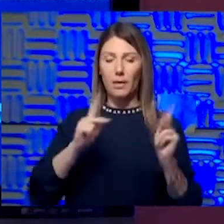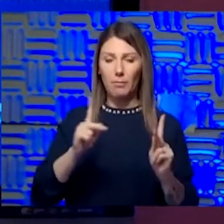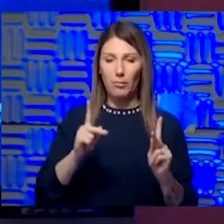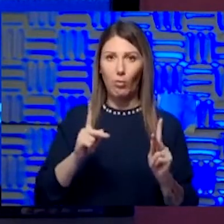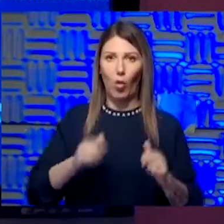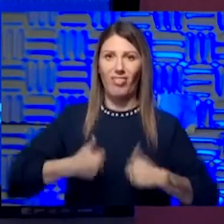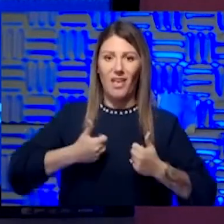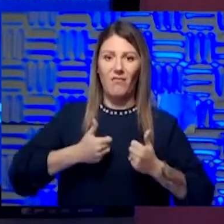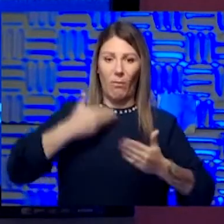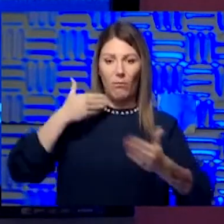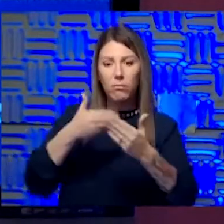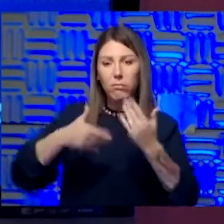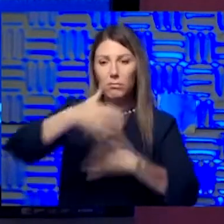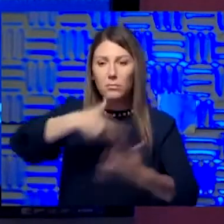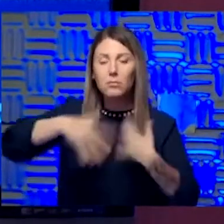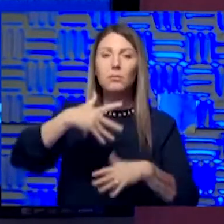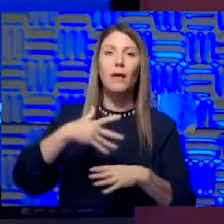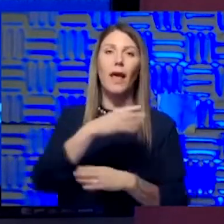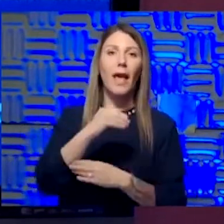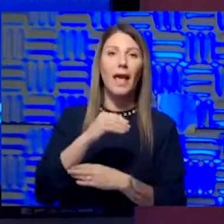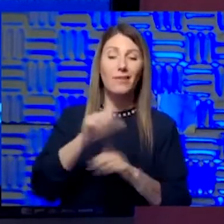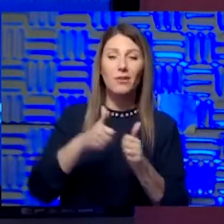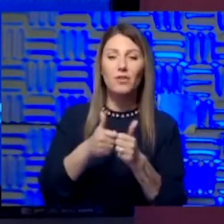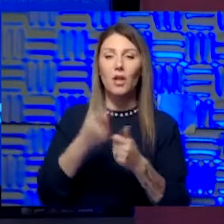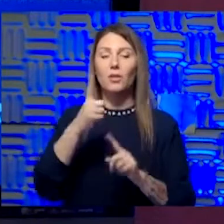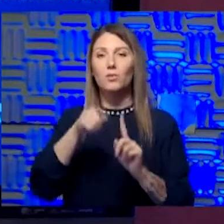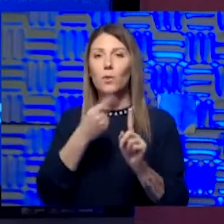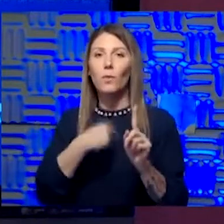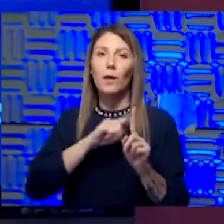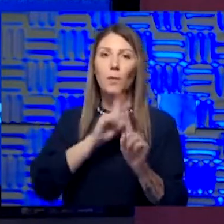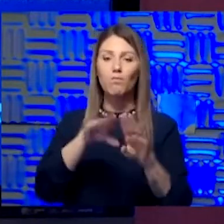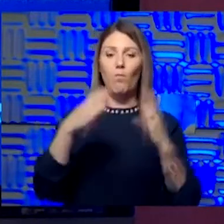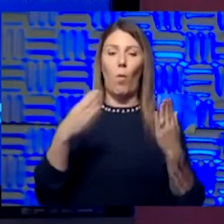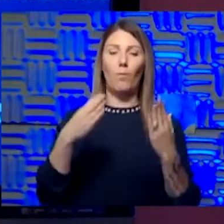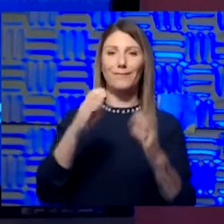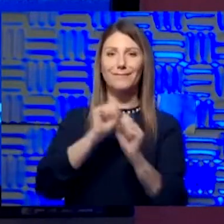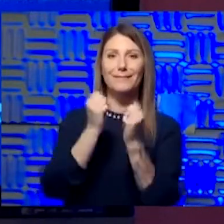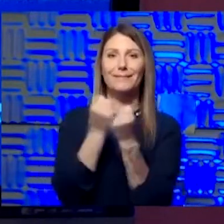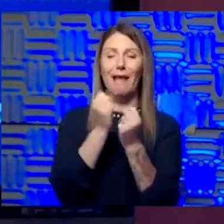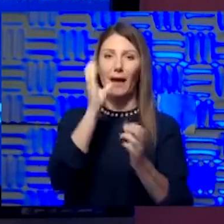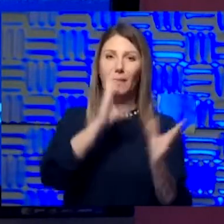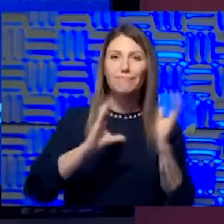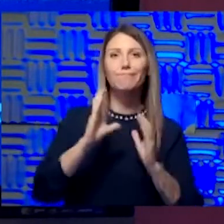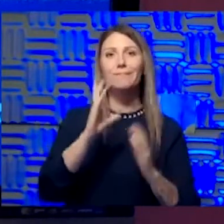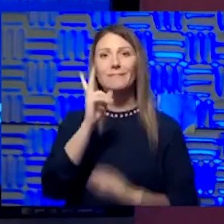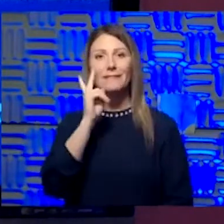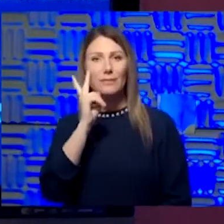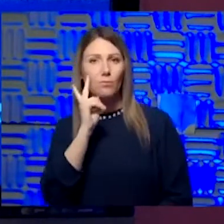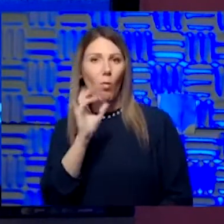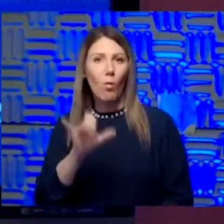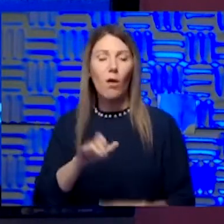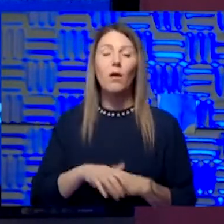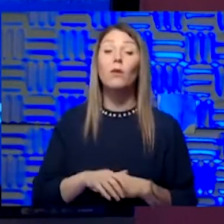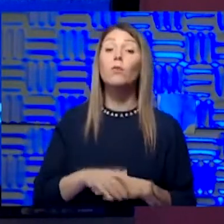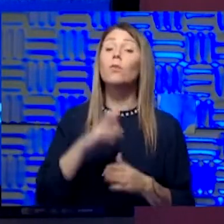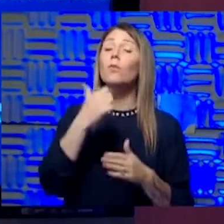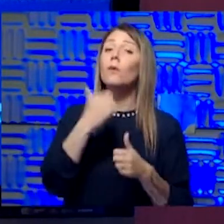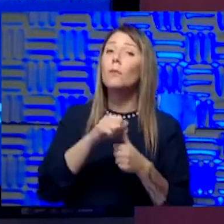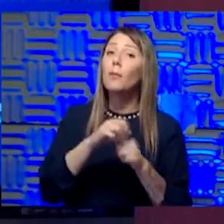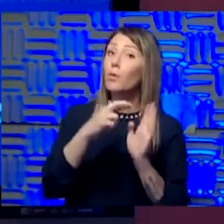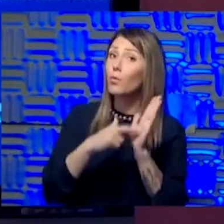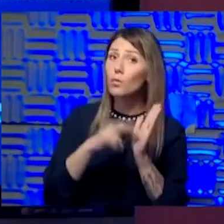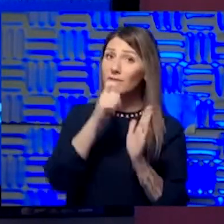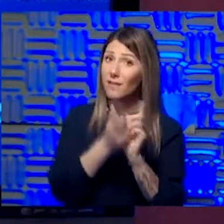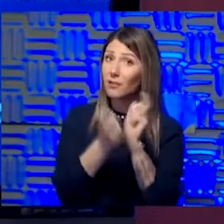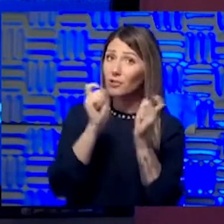will be as we explore reopening society and people getting back out there in public. Remember that the rules haven't changed. The sheltering in place